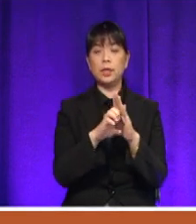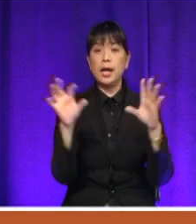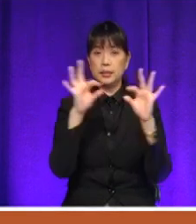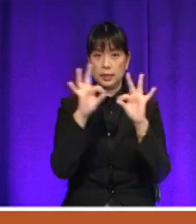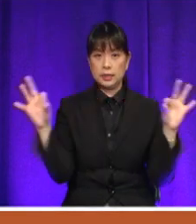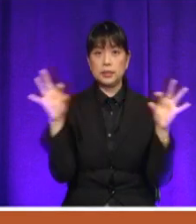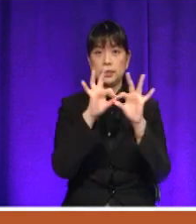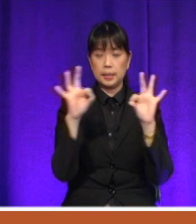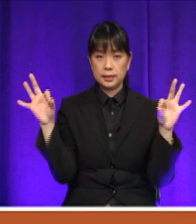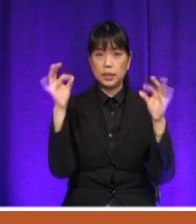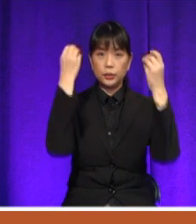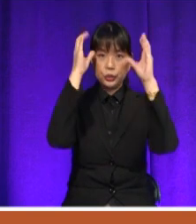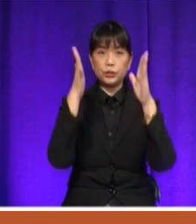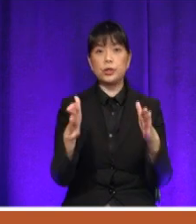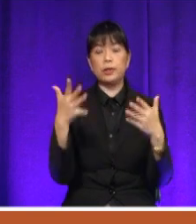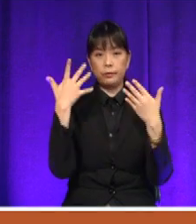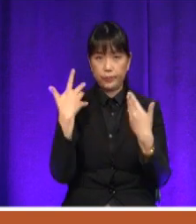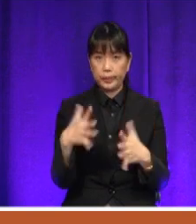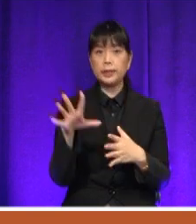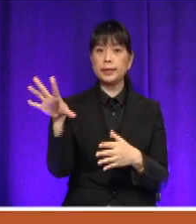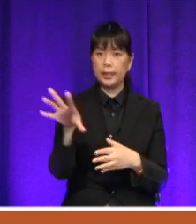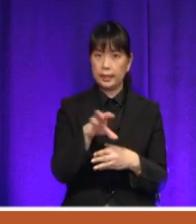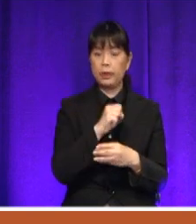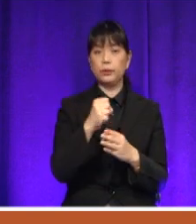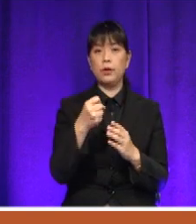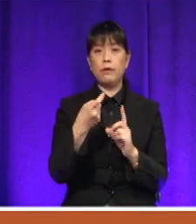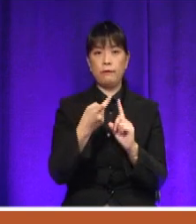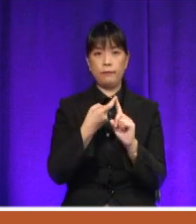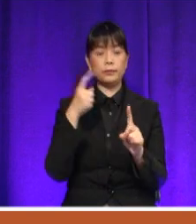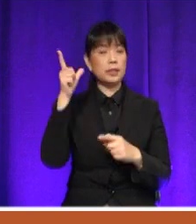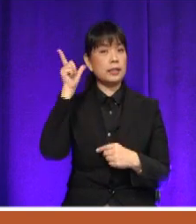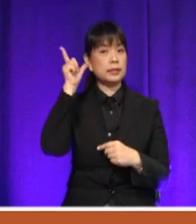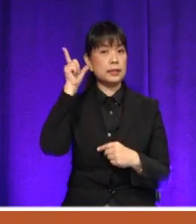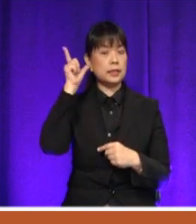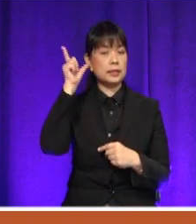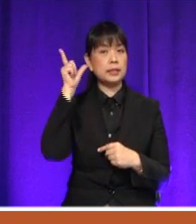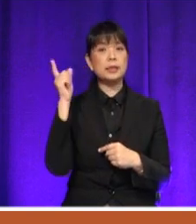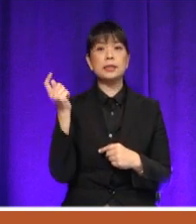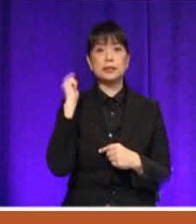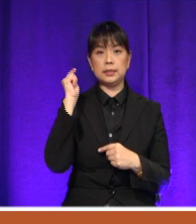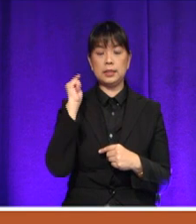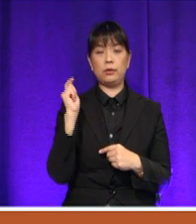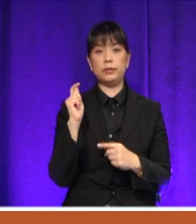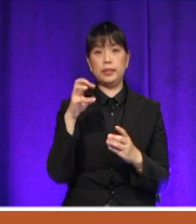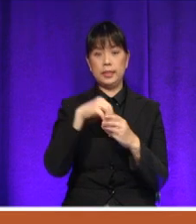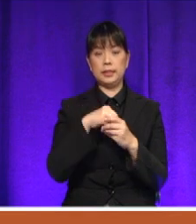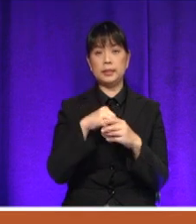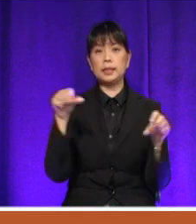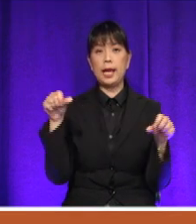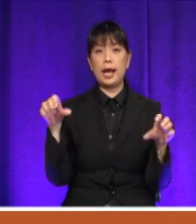I have taken out from the listening script that we heard just now in activity